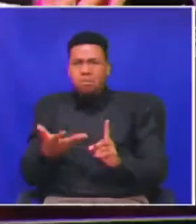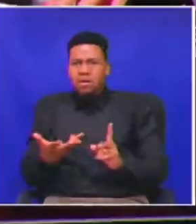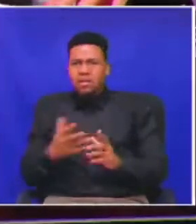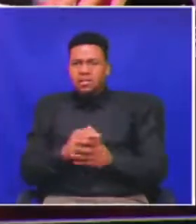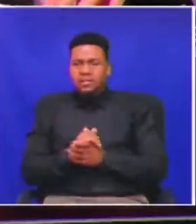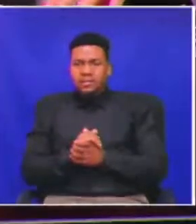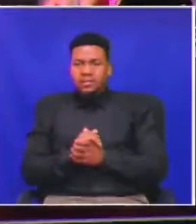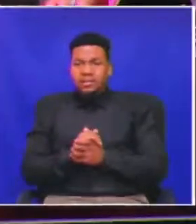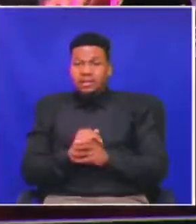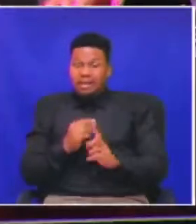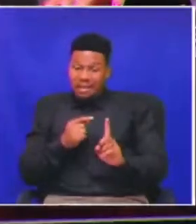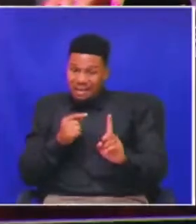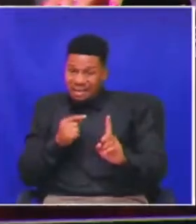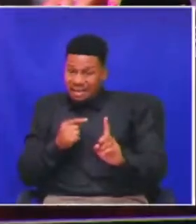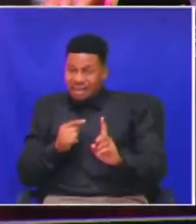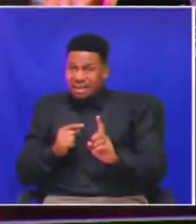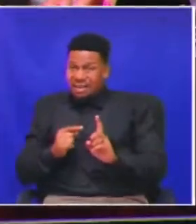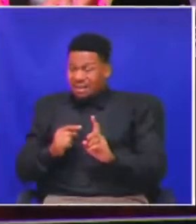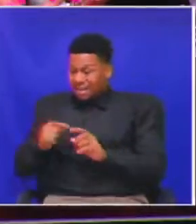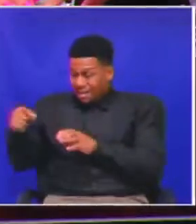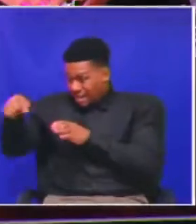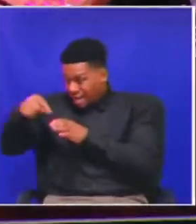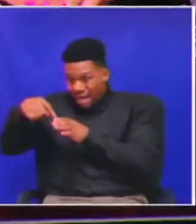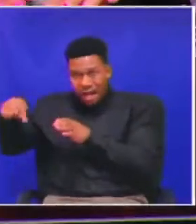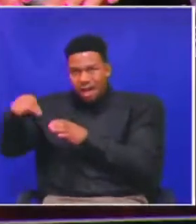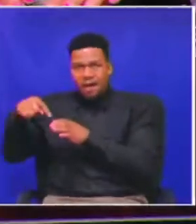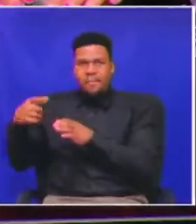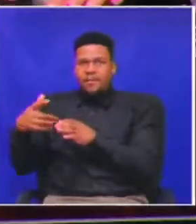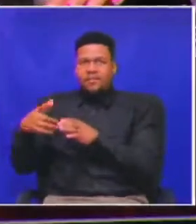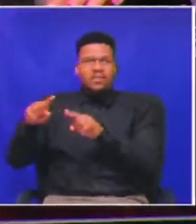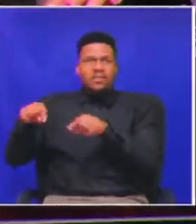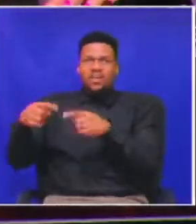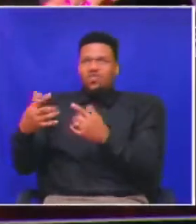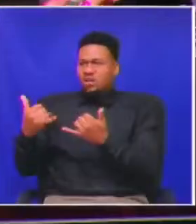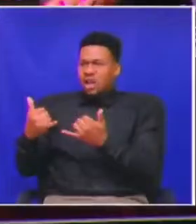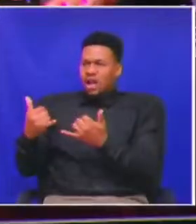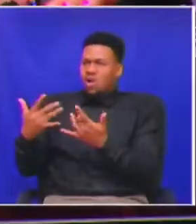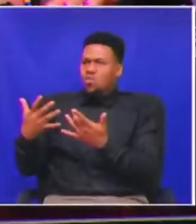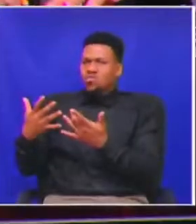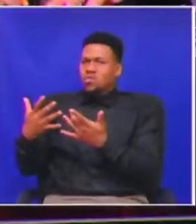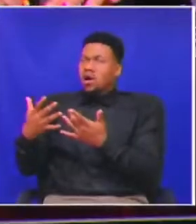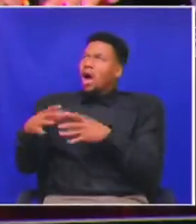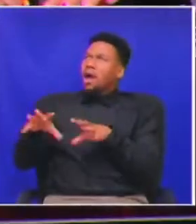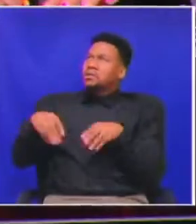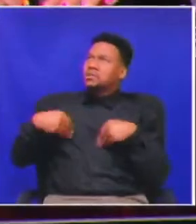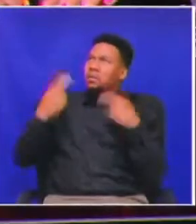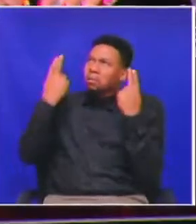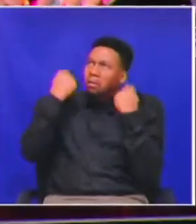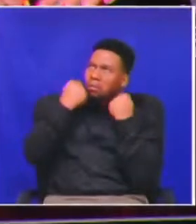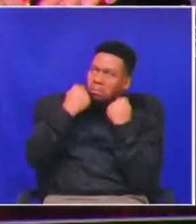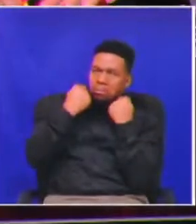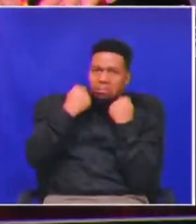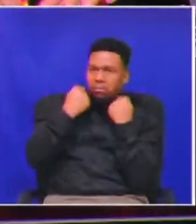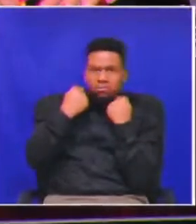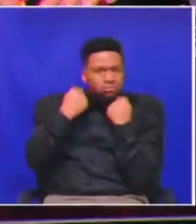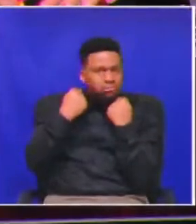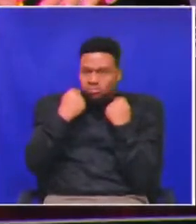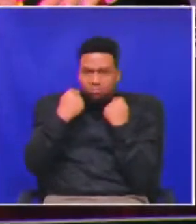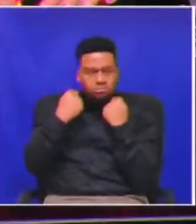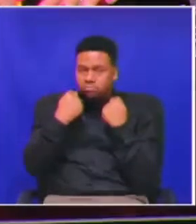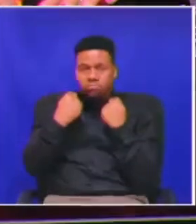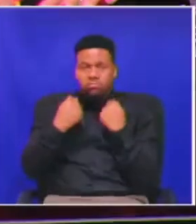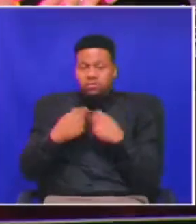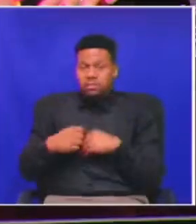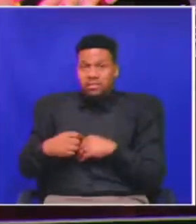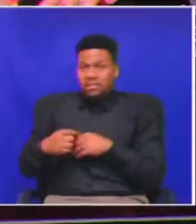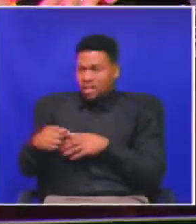and they are not about to be marginalized, to be dominated, or to be led into